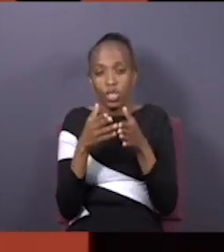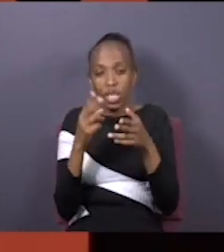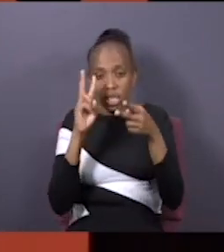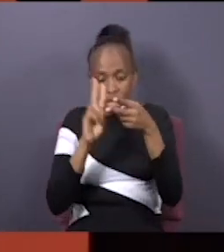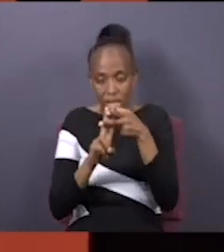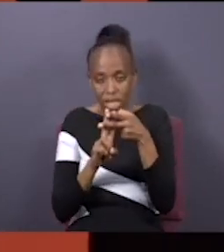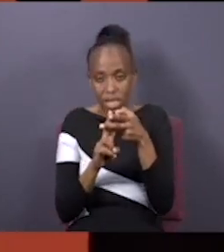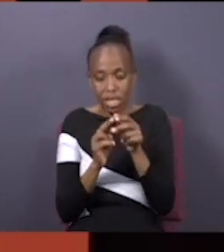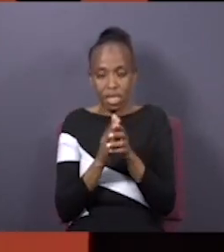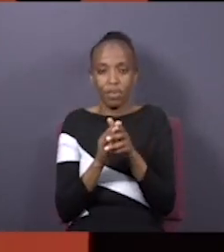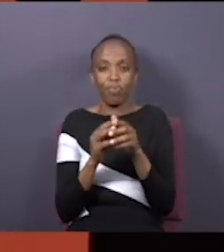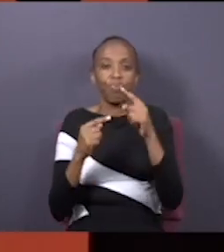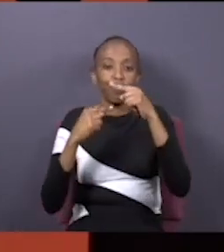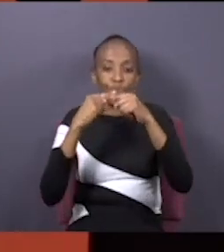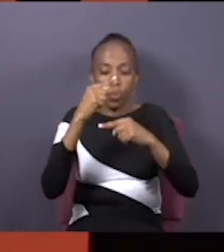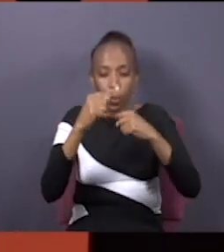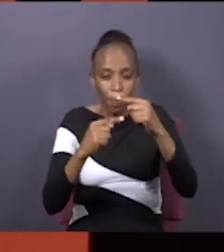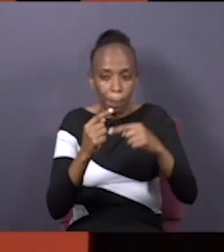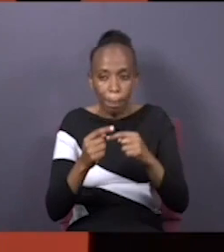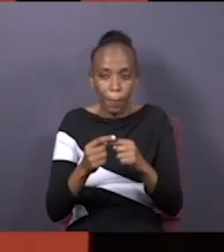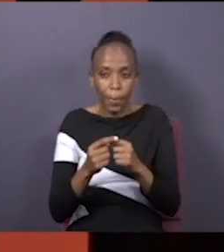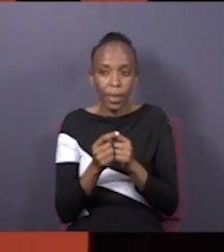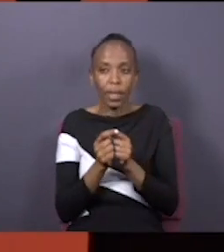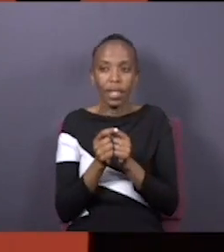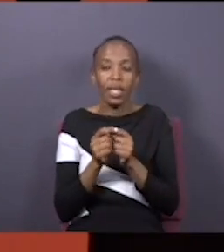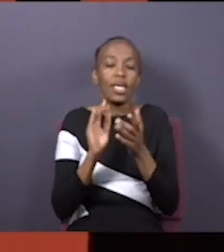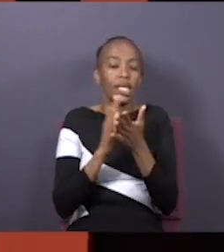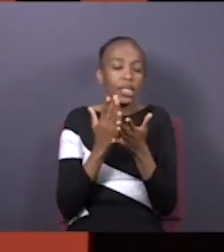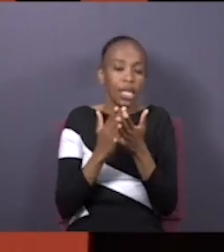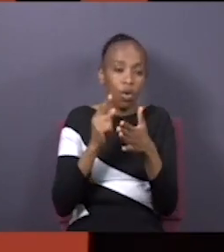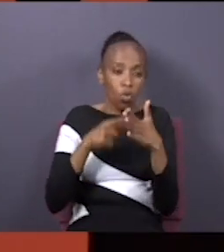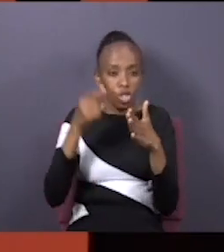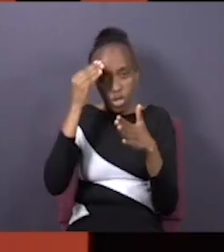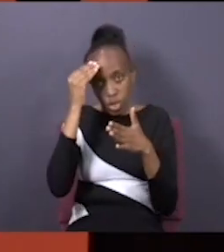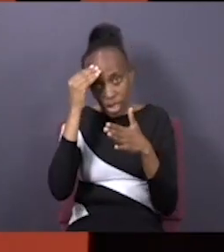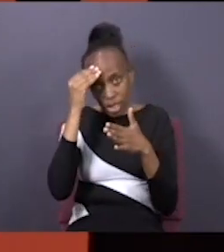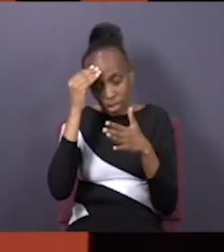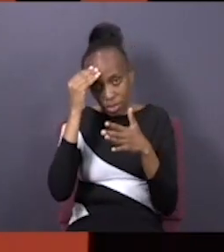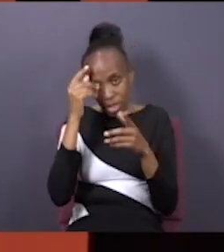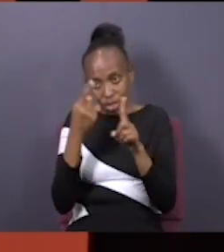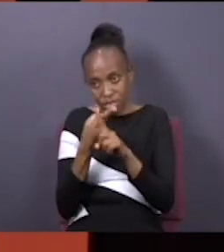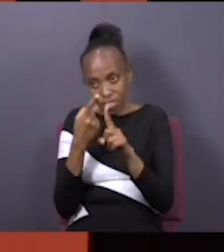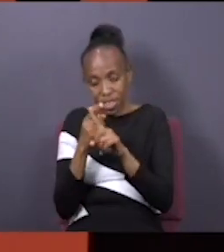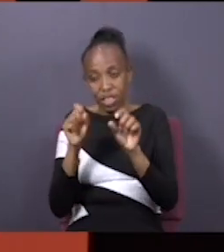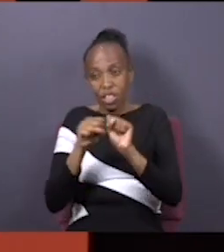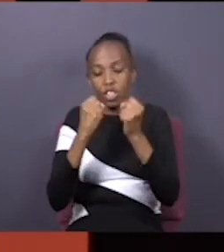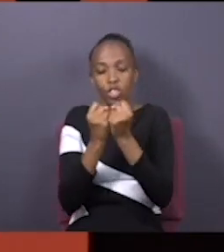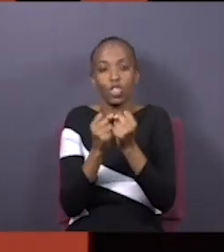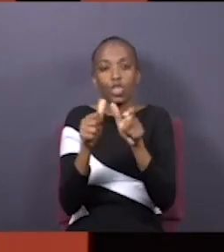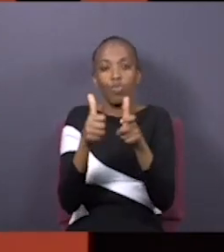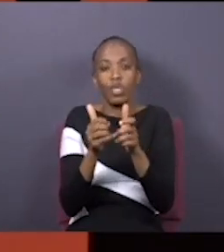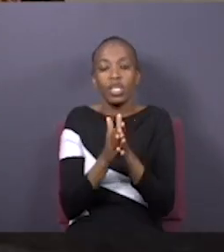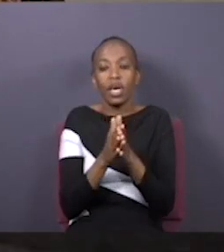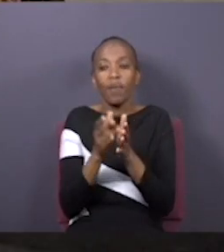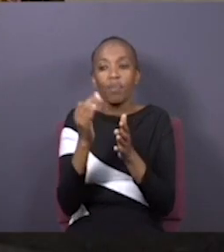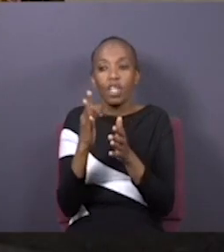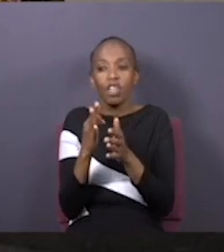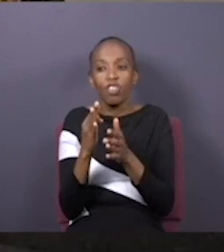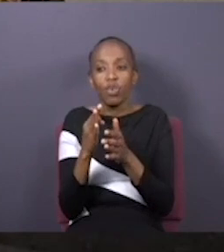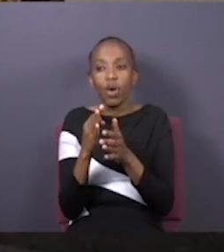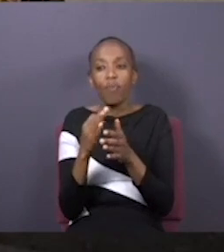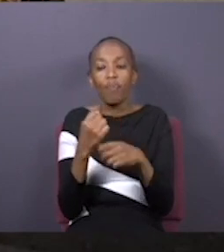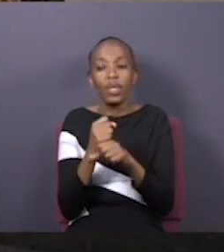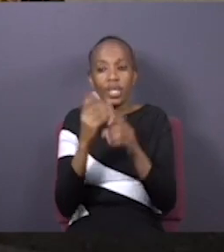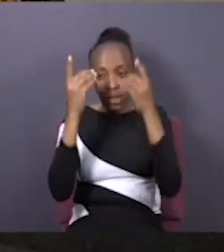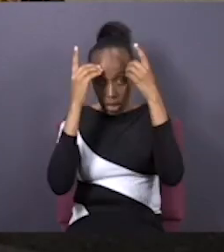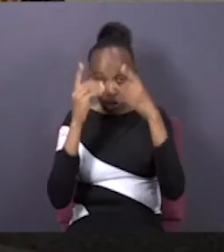hashtag press on. Use your takeaways and just share on our various social media platforms. If you've made a decision